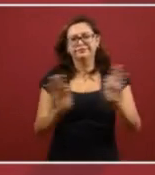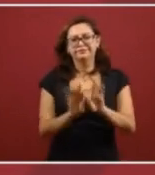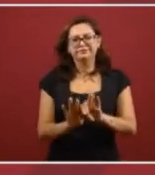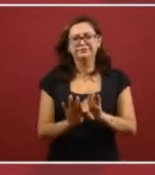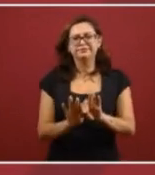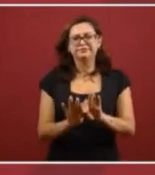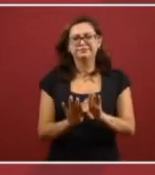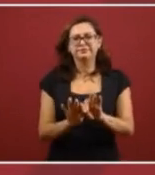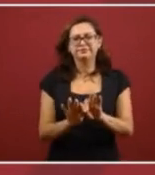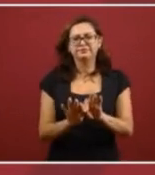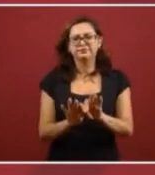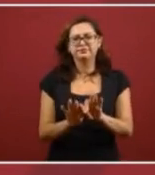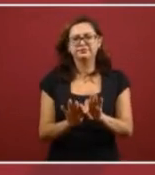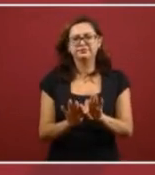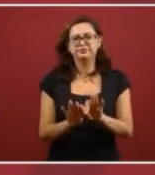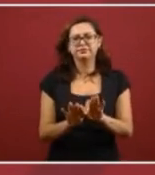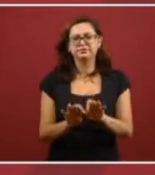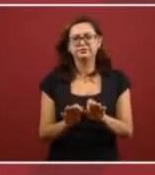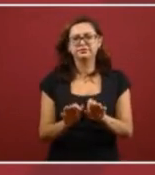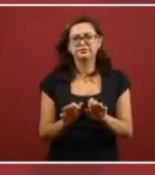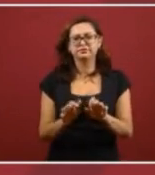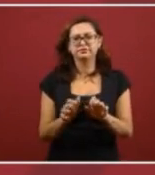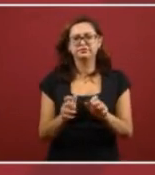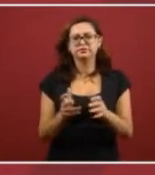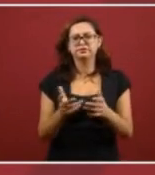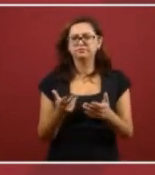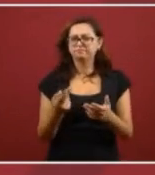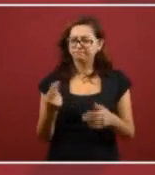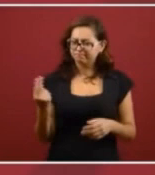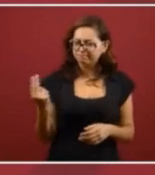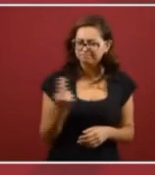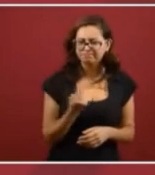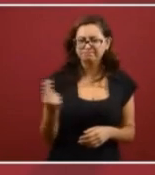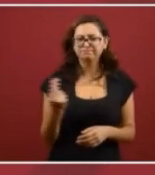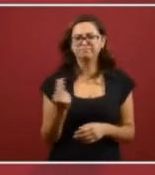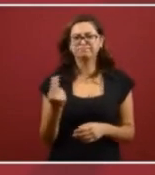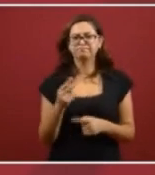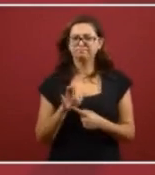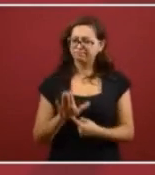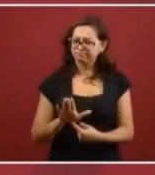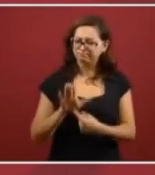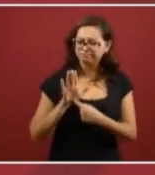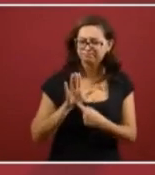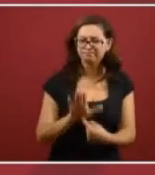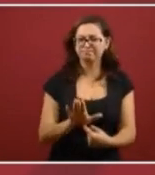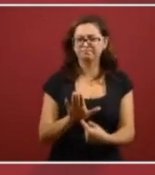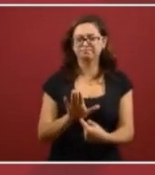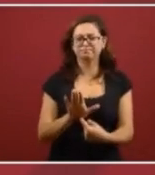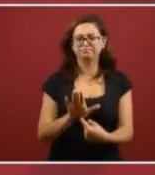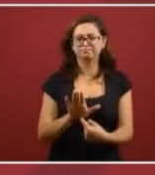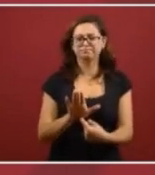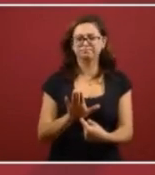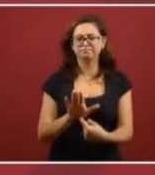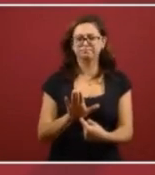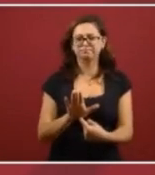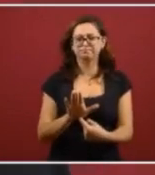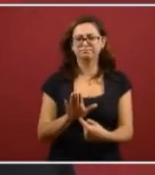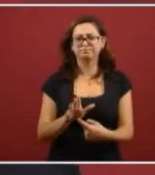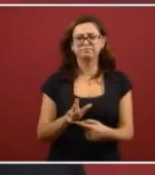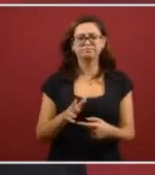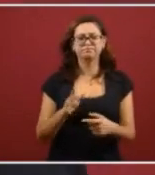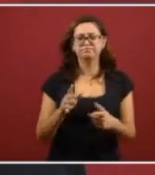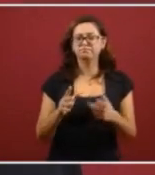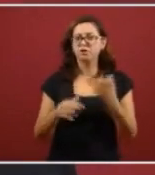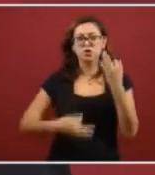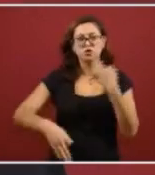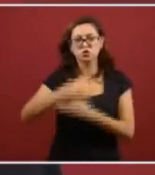para que se conozca so that it will be known todos by all nos volvamos expertos,